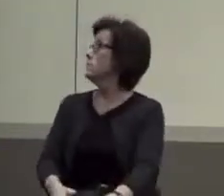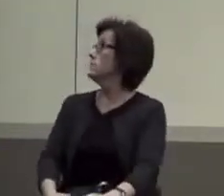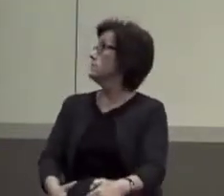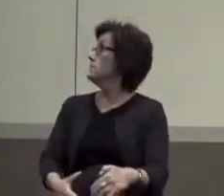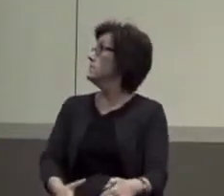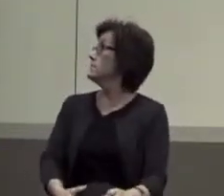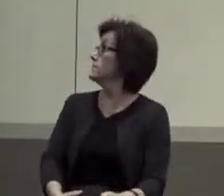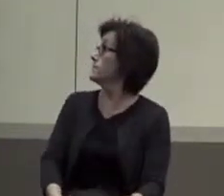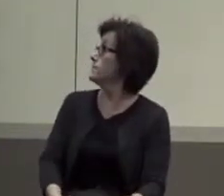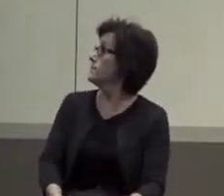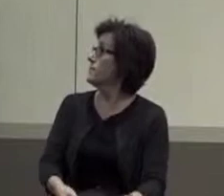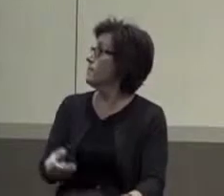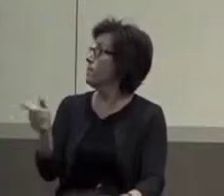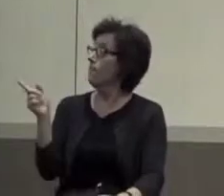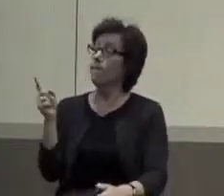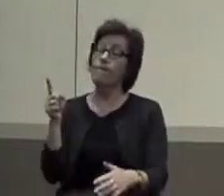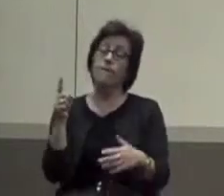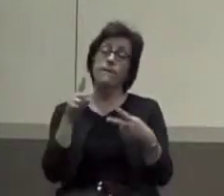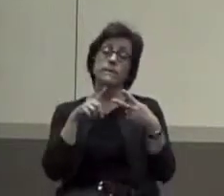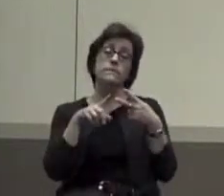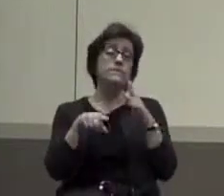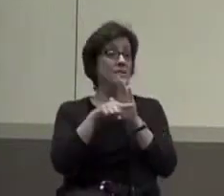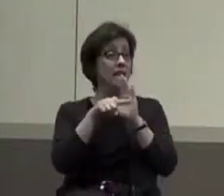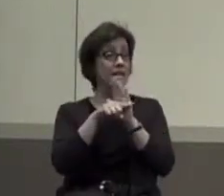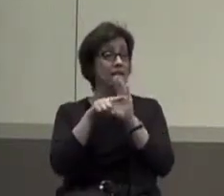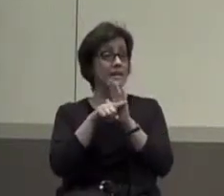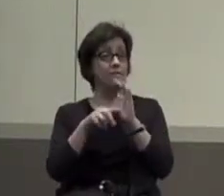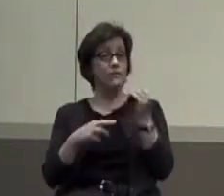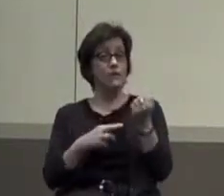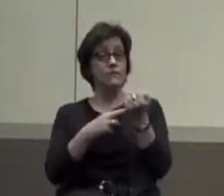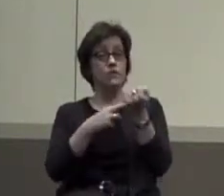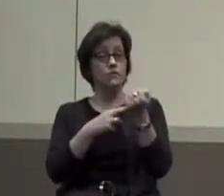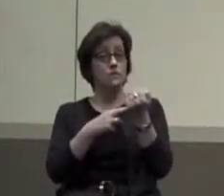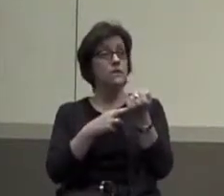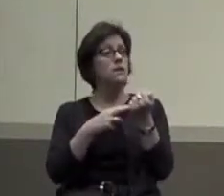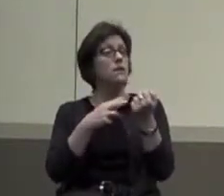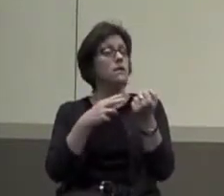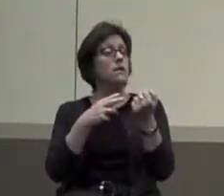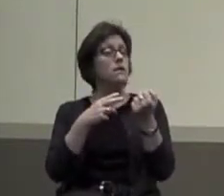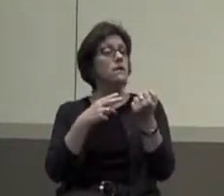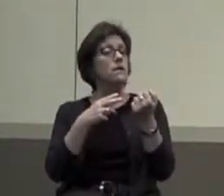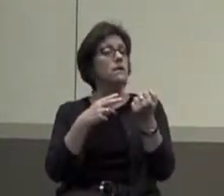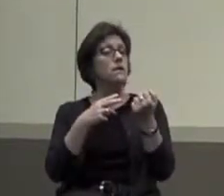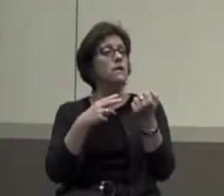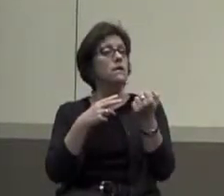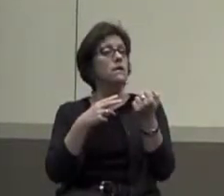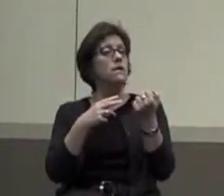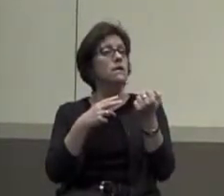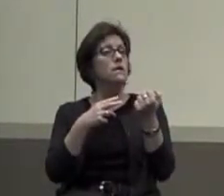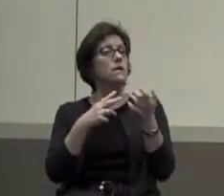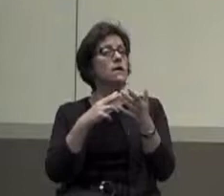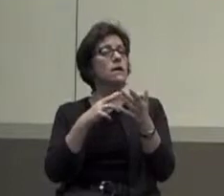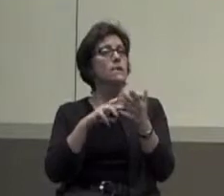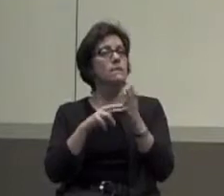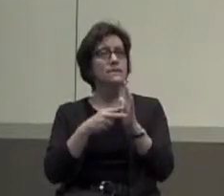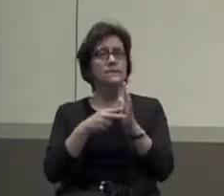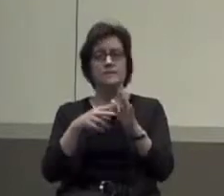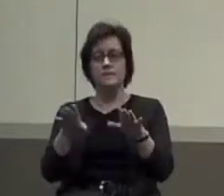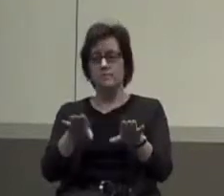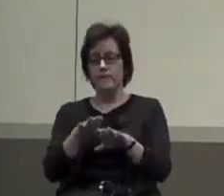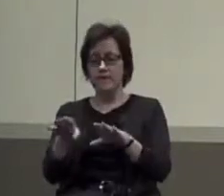Negative reinforcement means the behavior increases in occurrence to